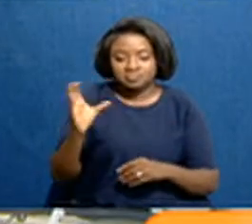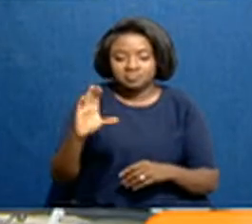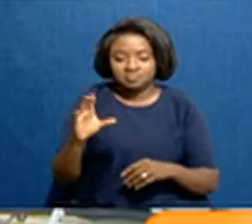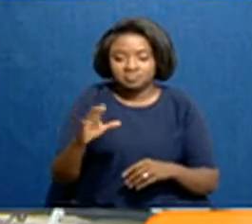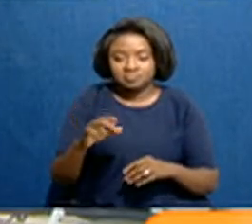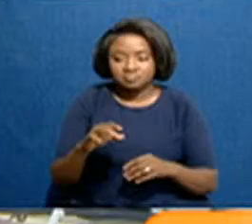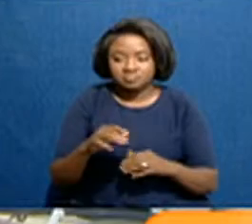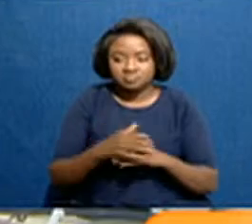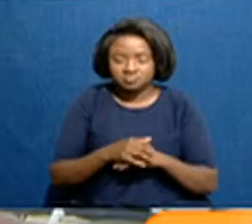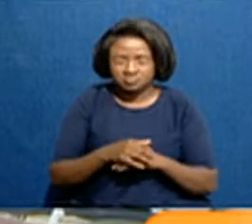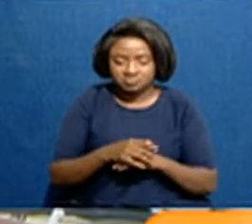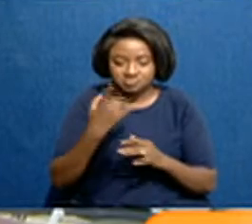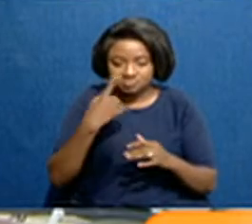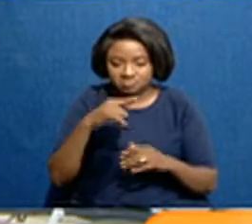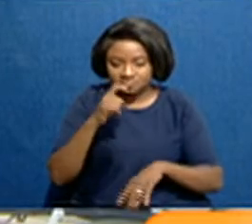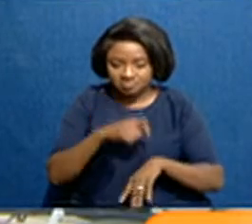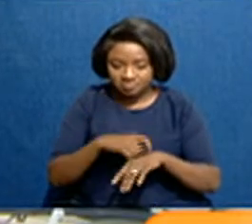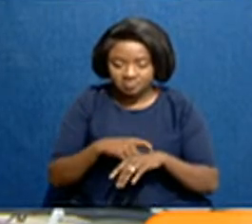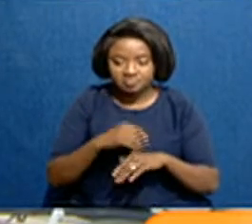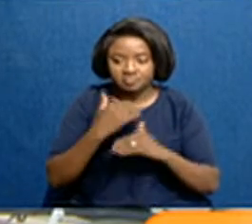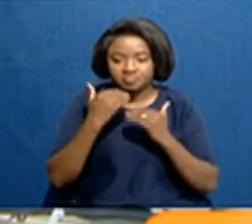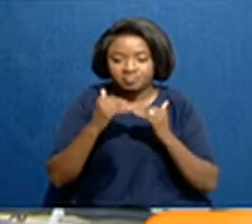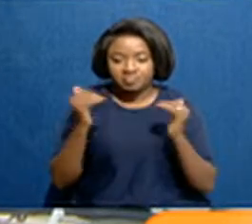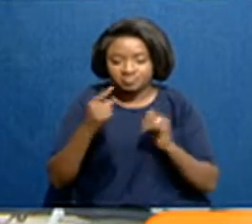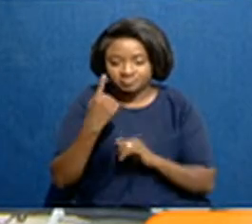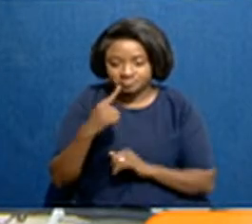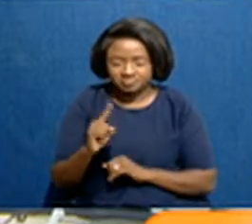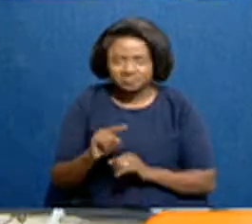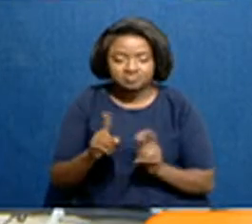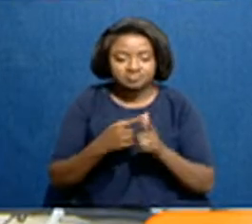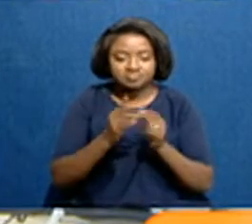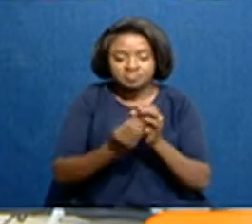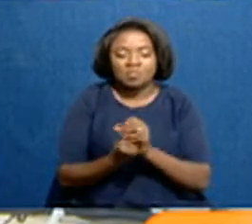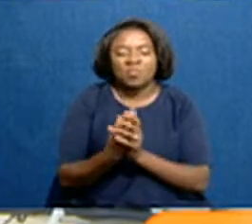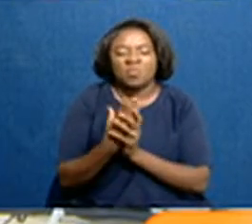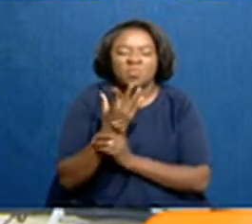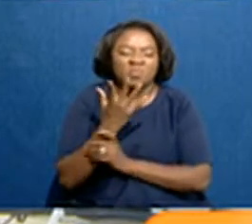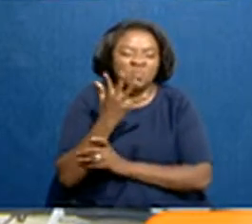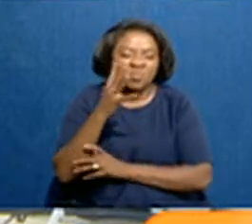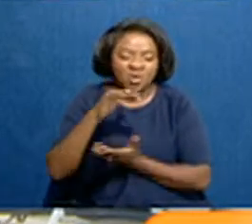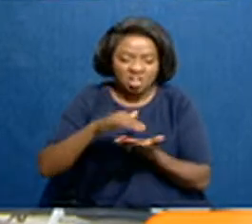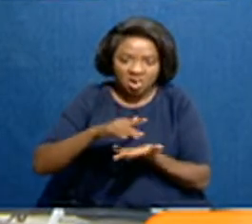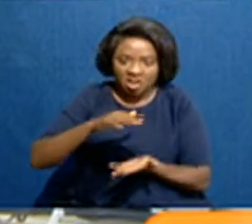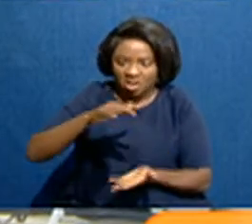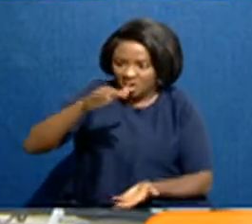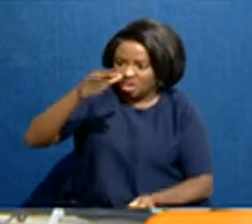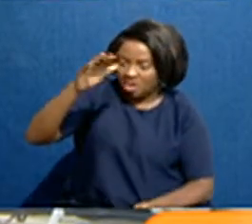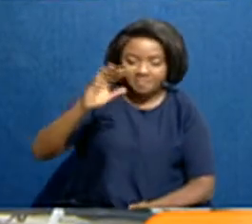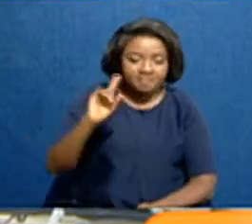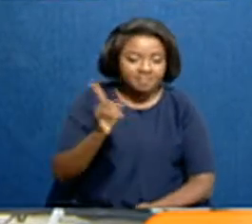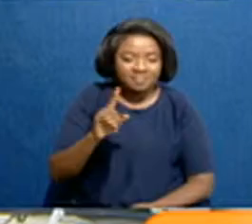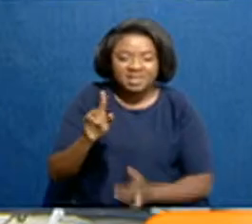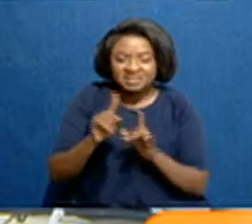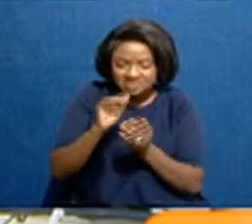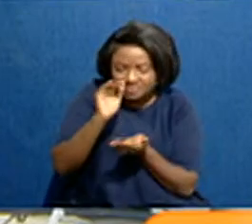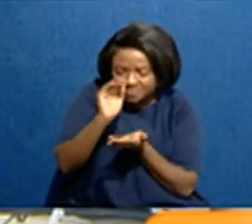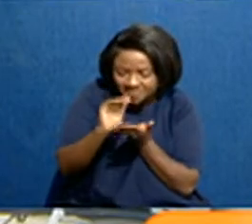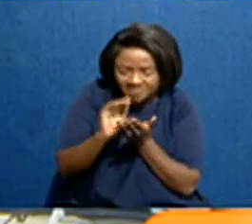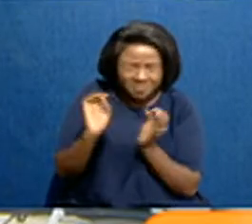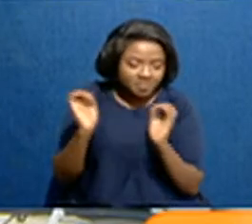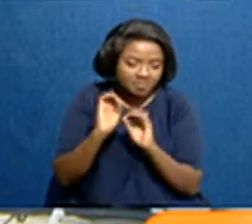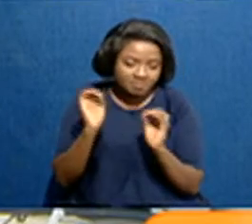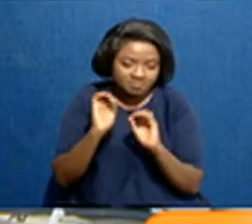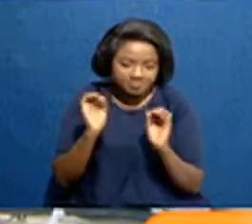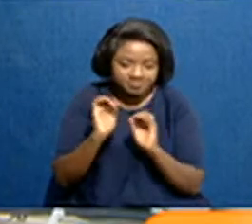the optimum level so that they don't overgrow in our nursery and they are not under age. This is